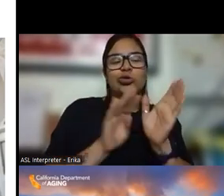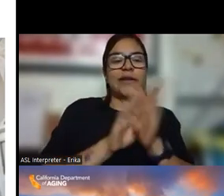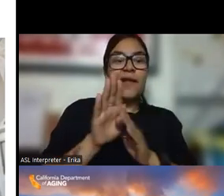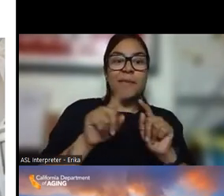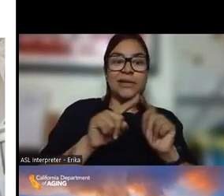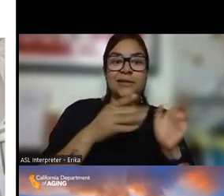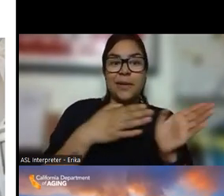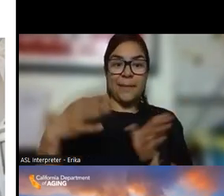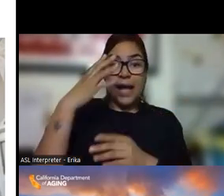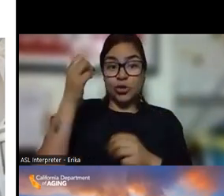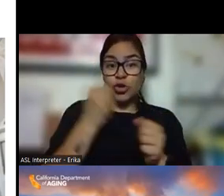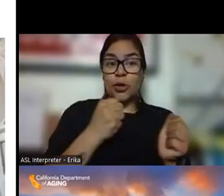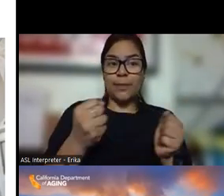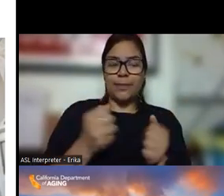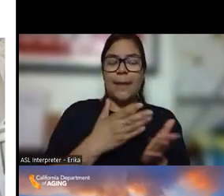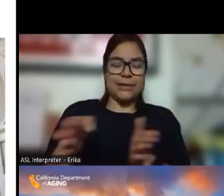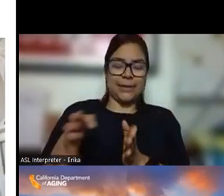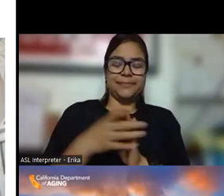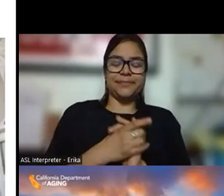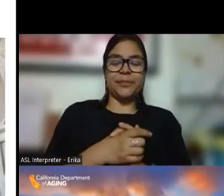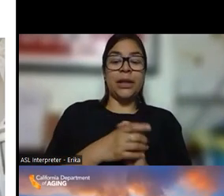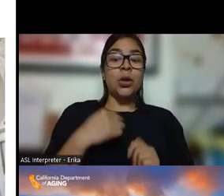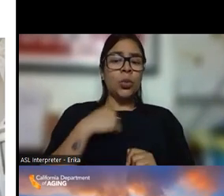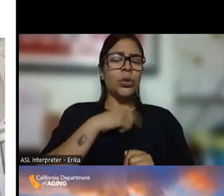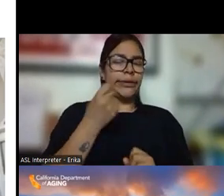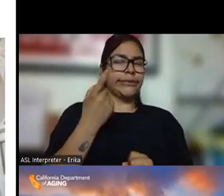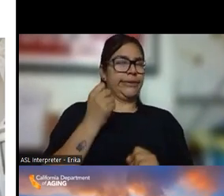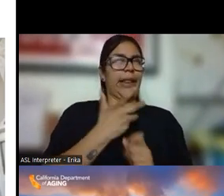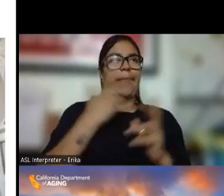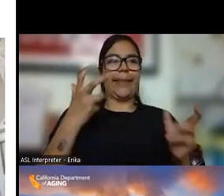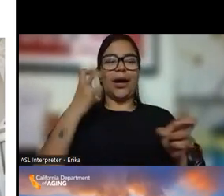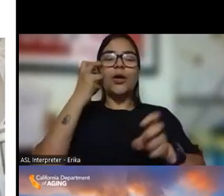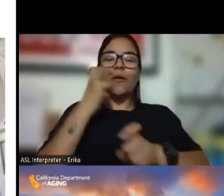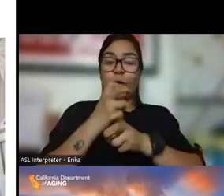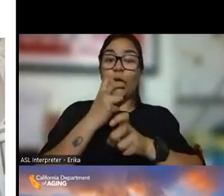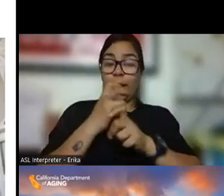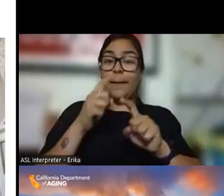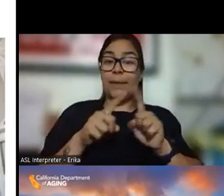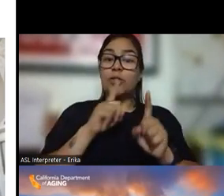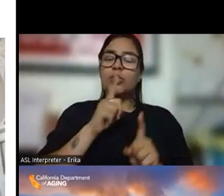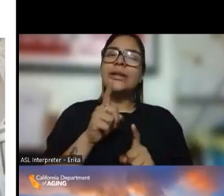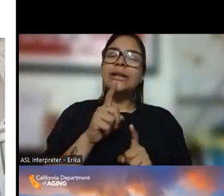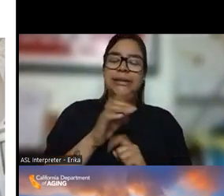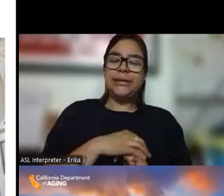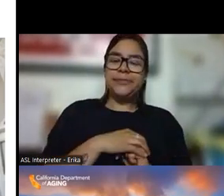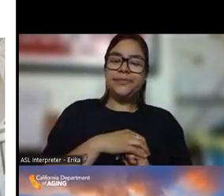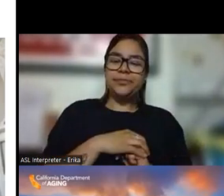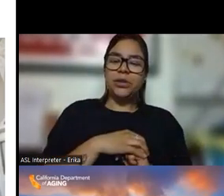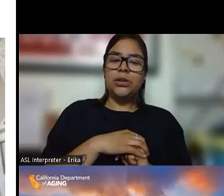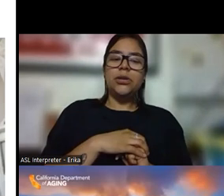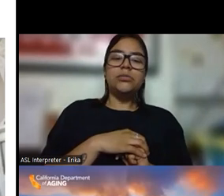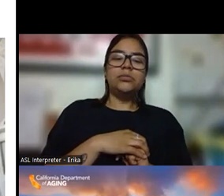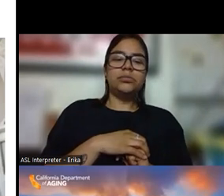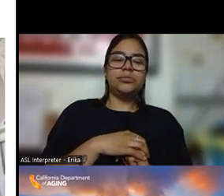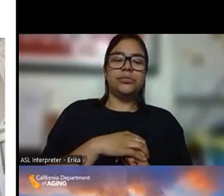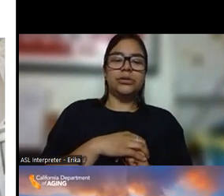state level, we know, it's a lot of work to really do that rich stakeholder and public